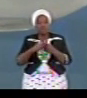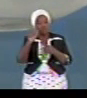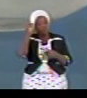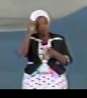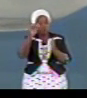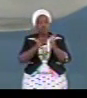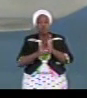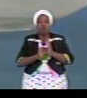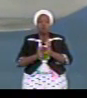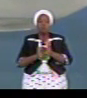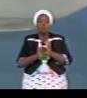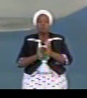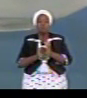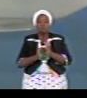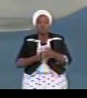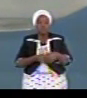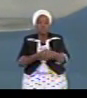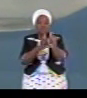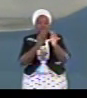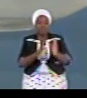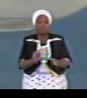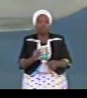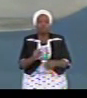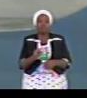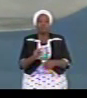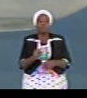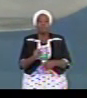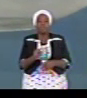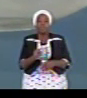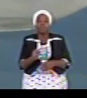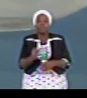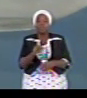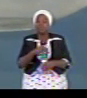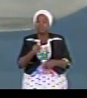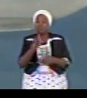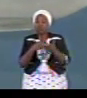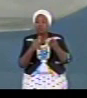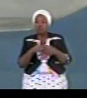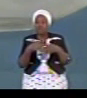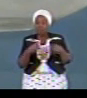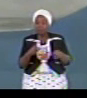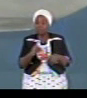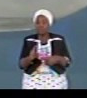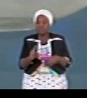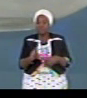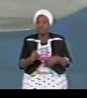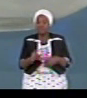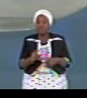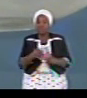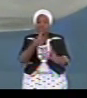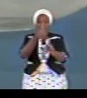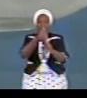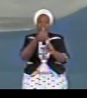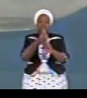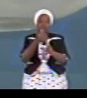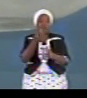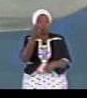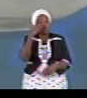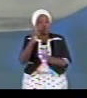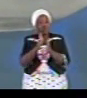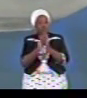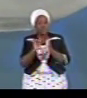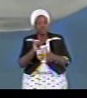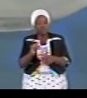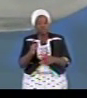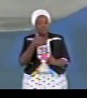disciples. There was an event, something taking place. He himself was praying.